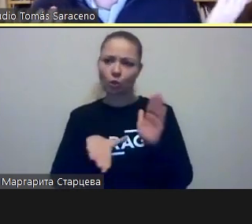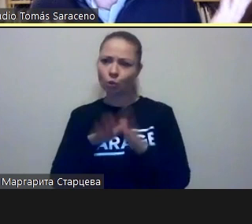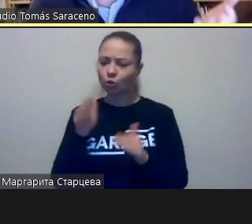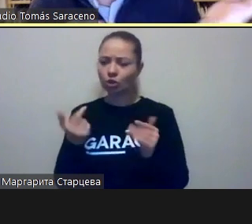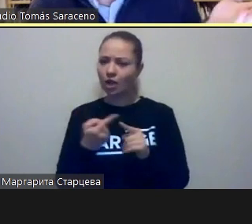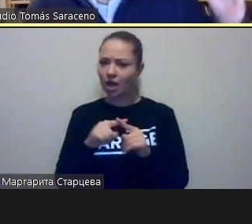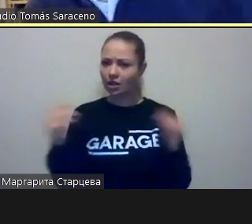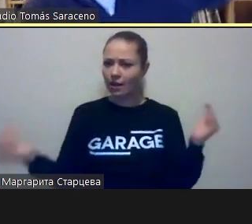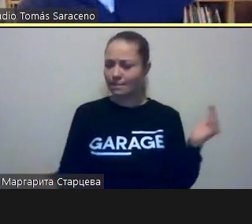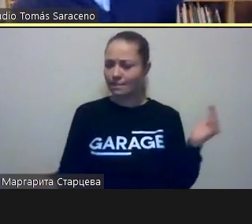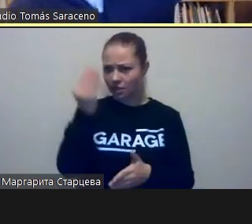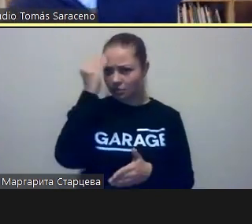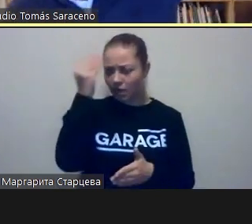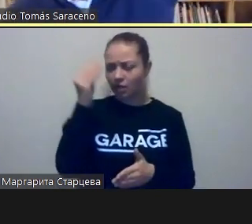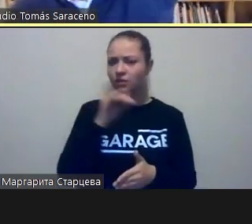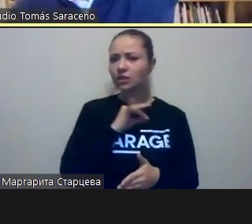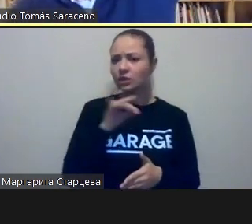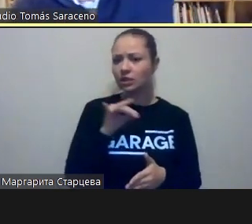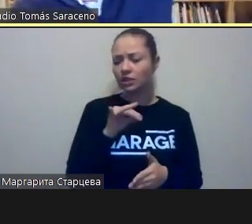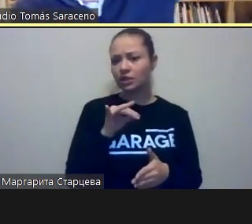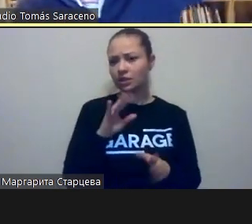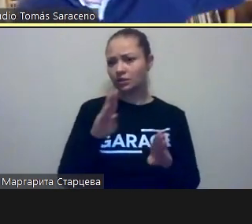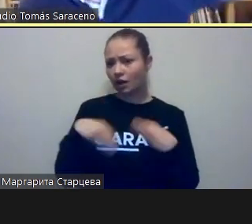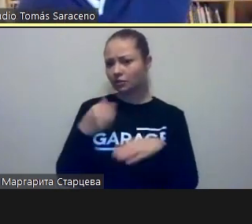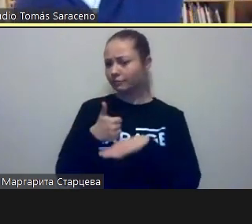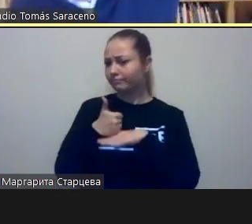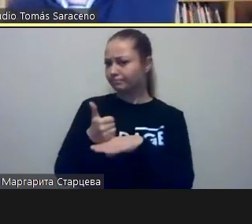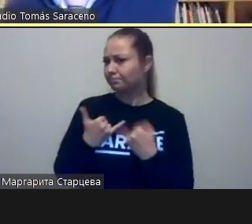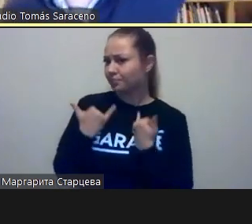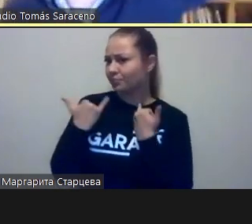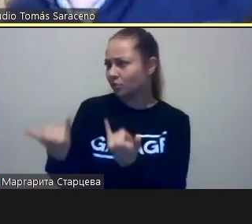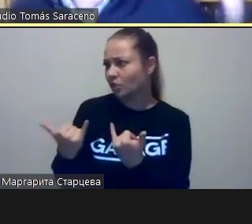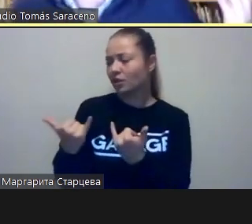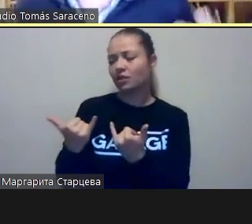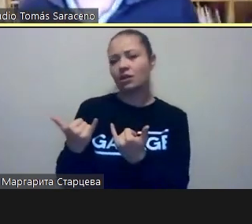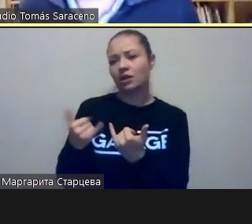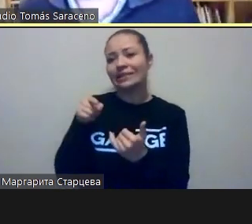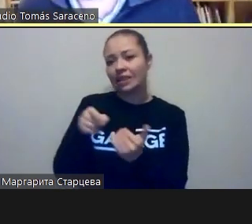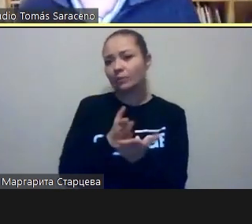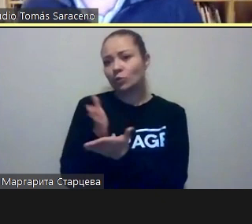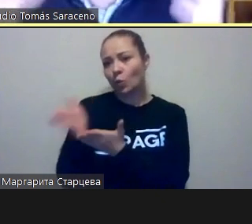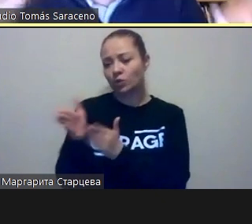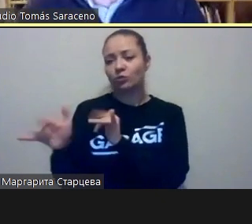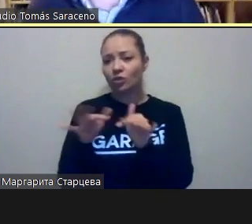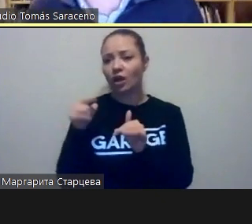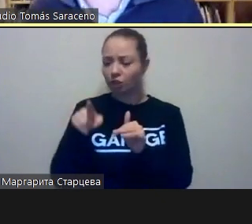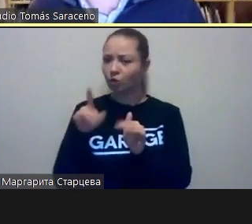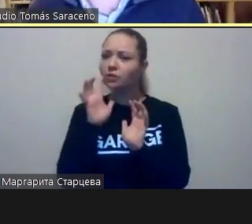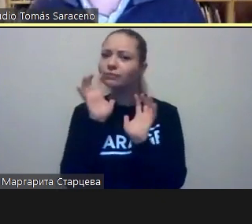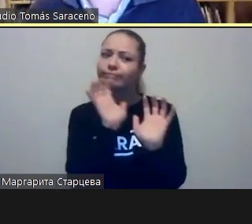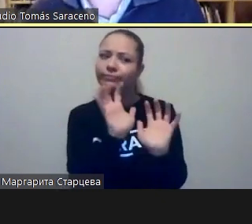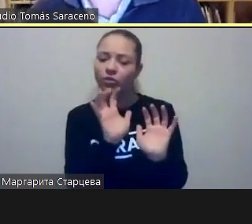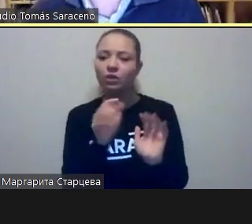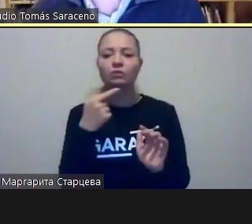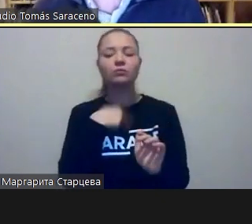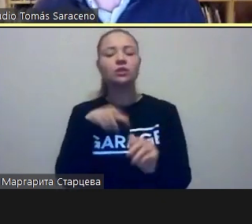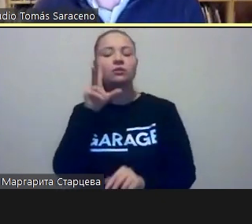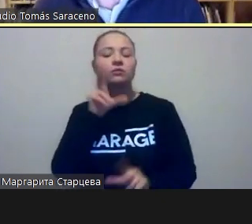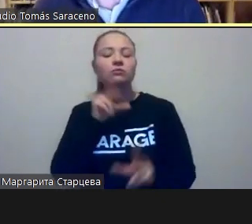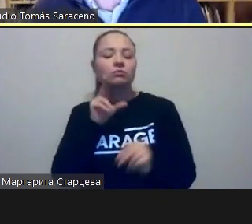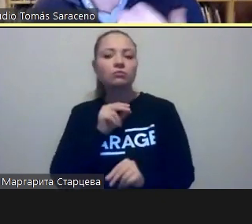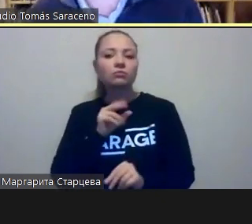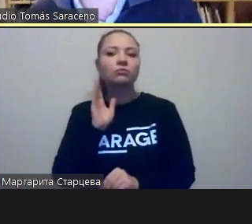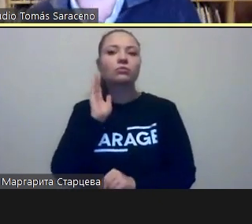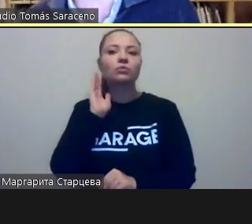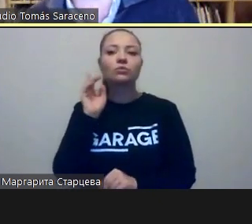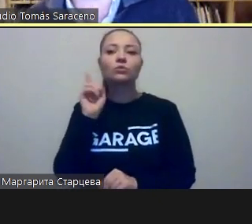hopefully, Aerocene will occupy this bandwidth much more larger, because we have the rite of pass, because we are kind of the most sustainable flight